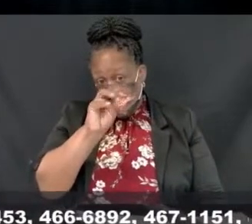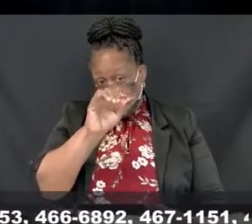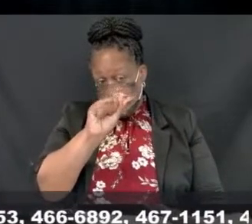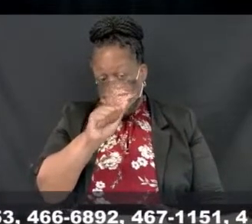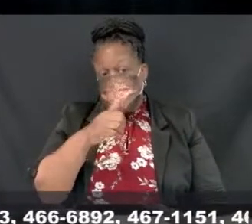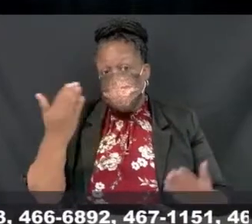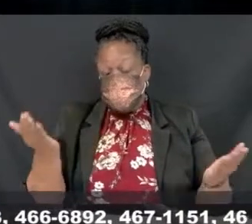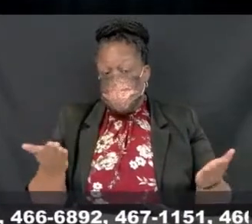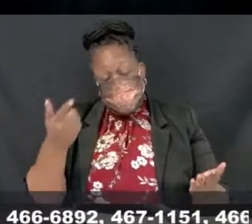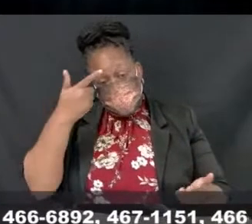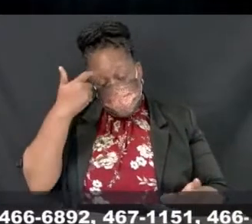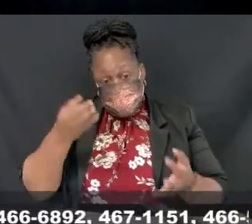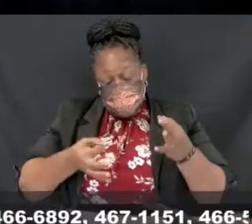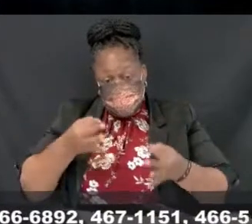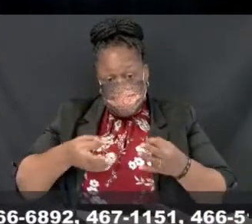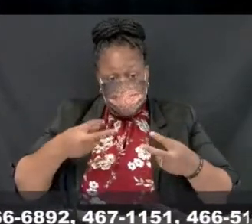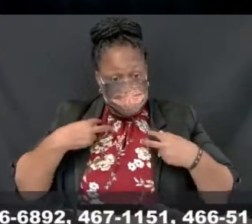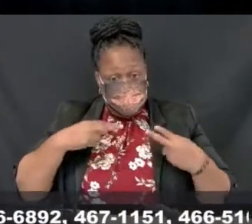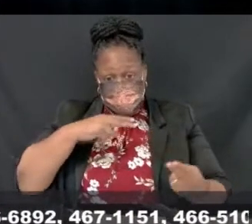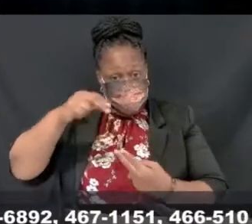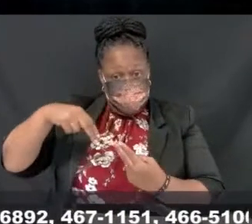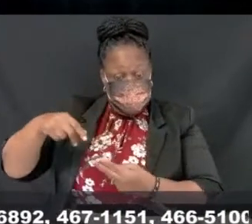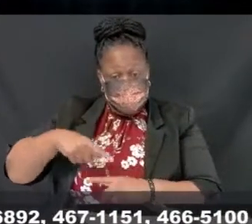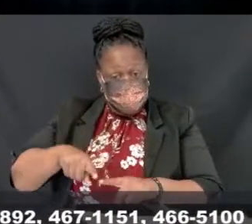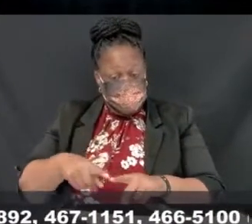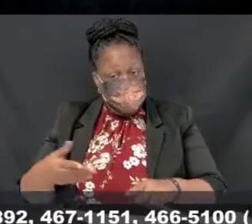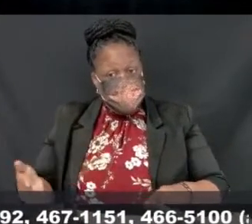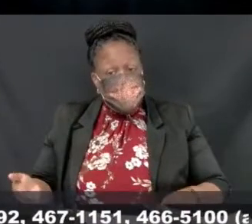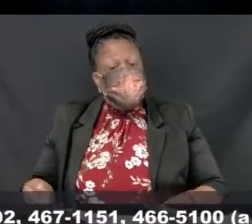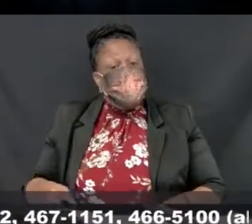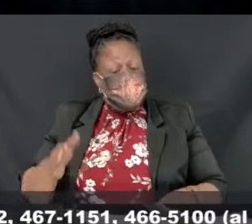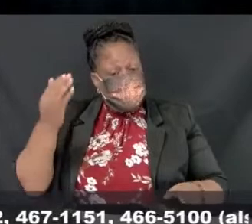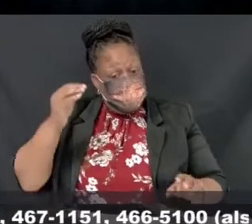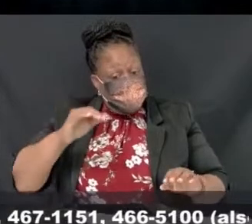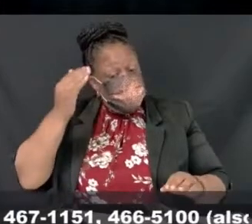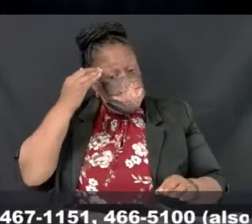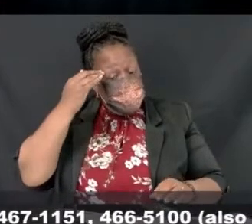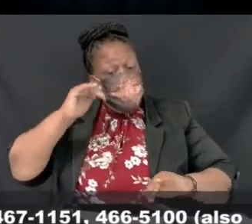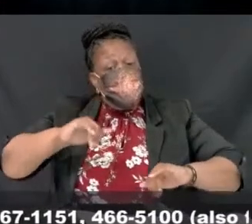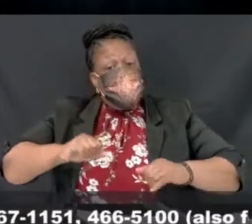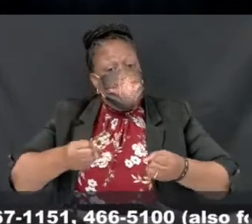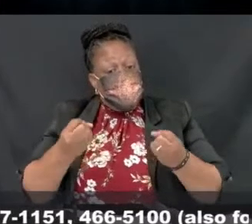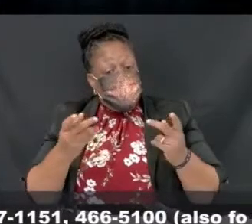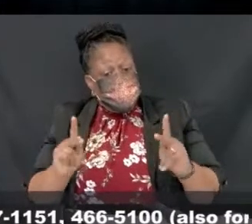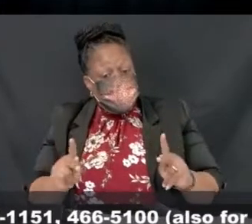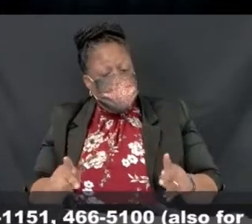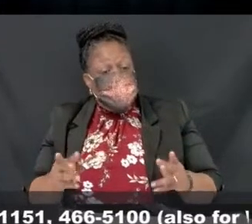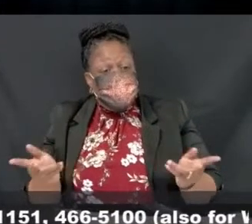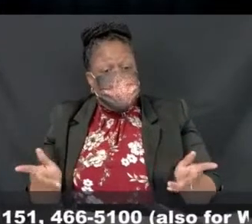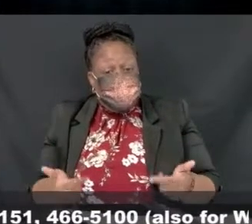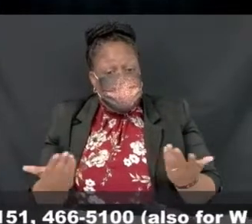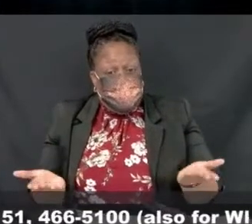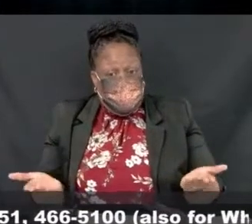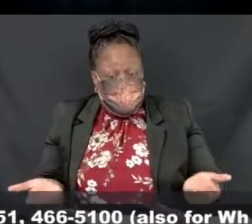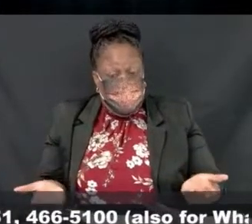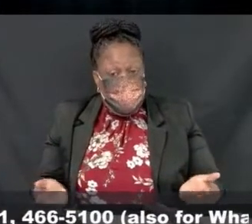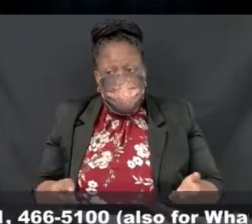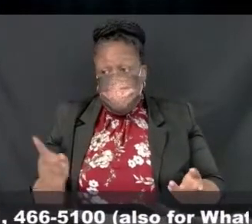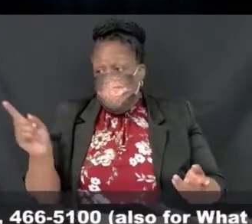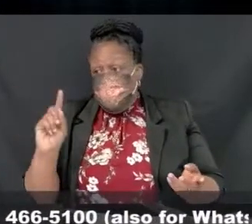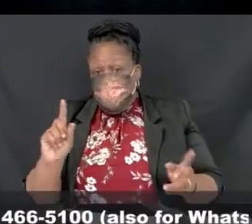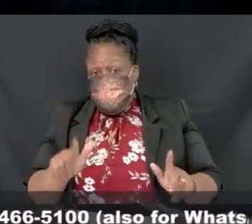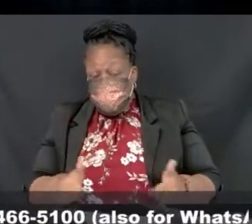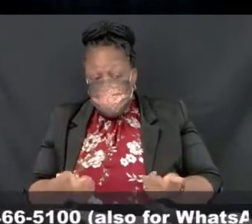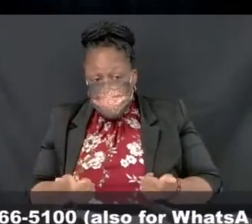Disaster Management Framework. It will help us with our preparedness. It will help us with our response for specific areas. It will also